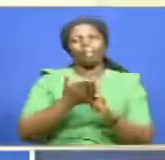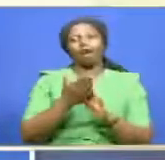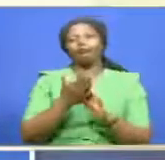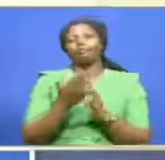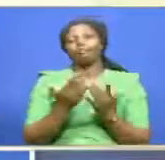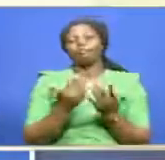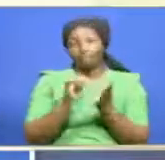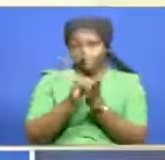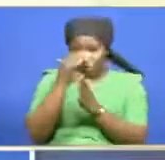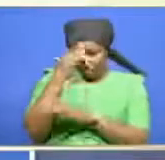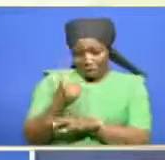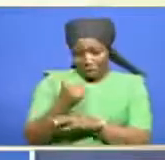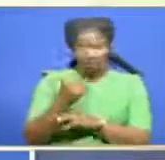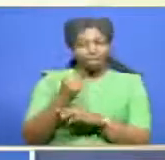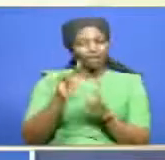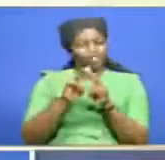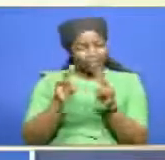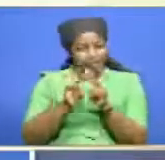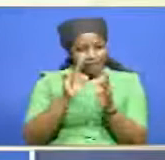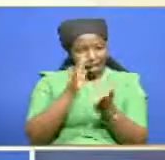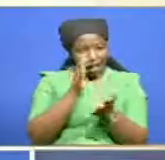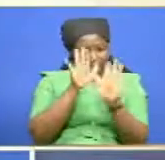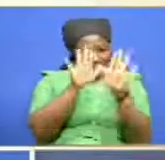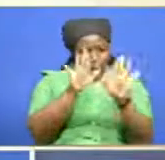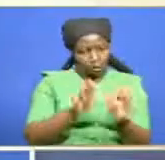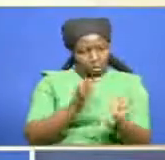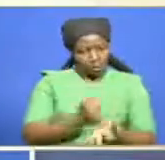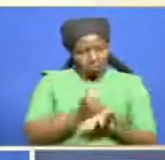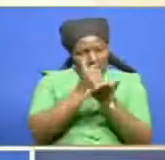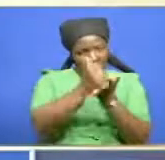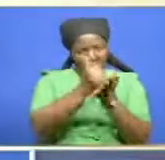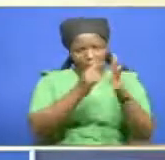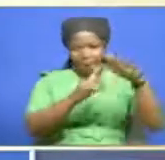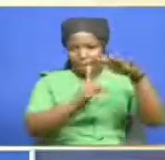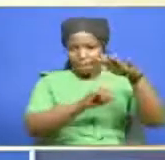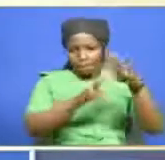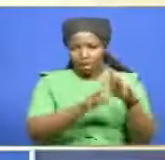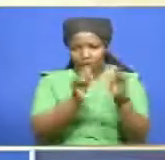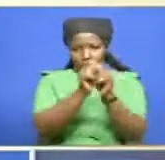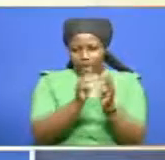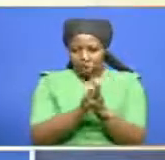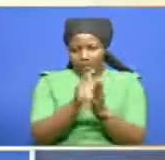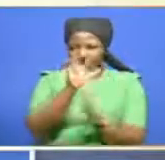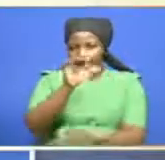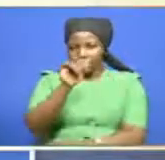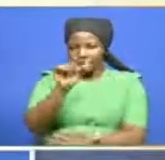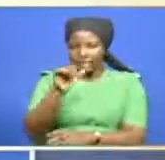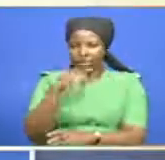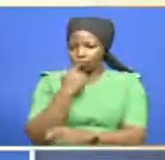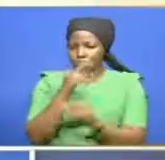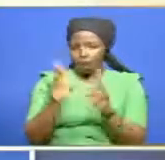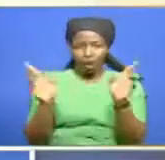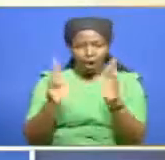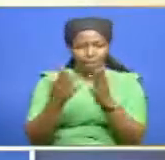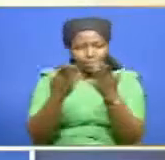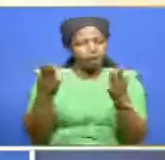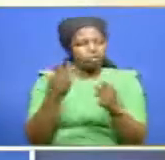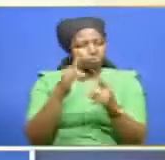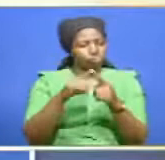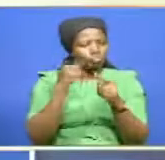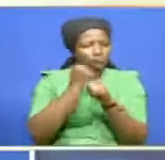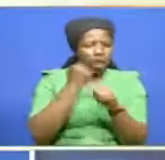it was thought necessary that to assist the ministers and existing CASs to fast track, to